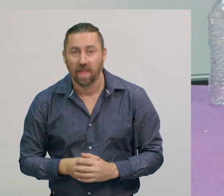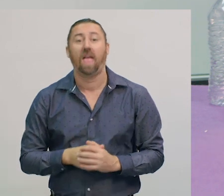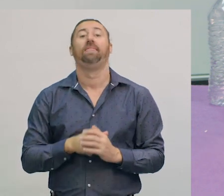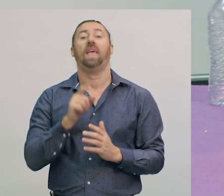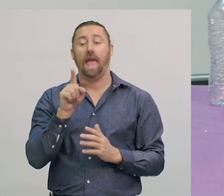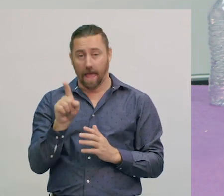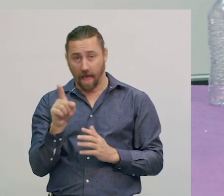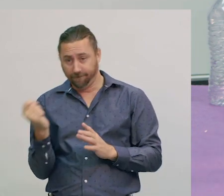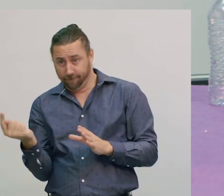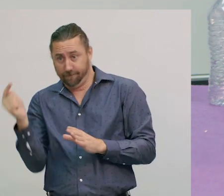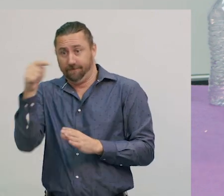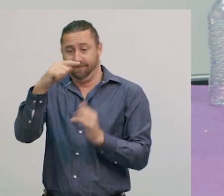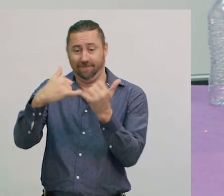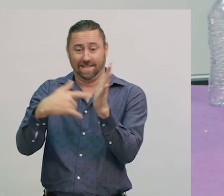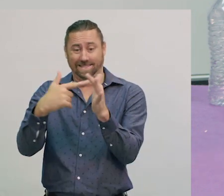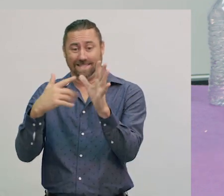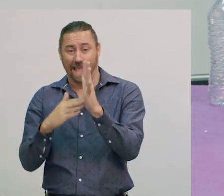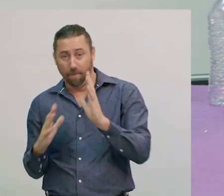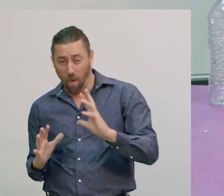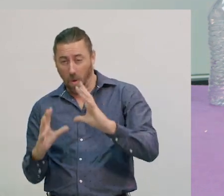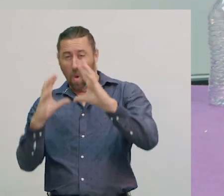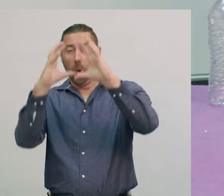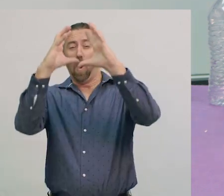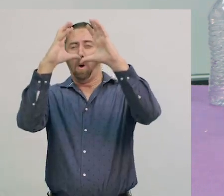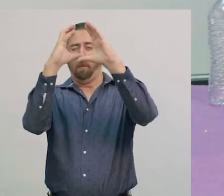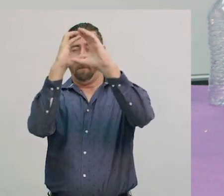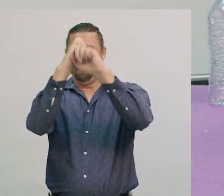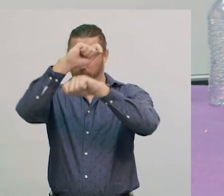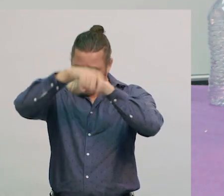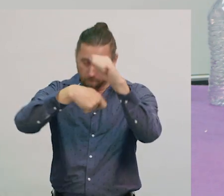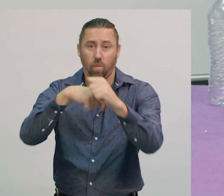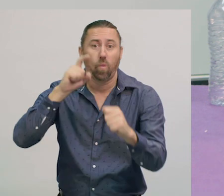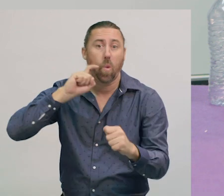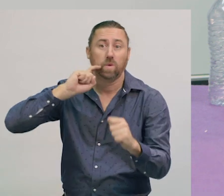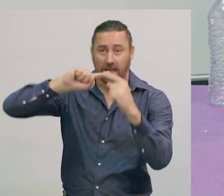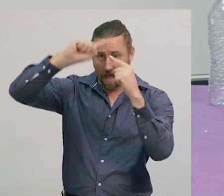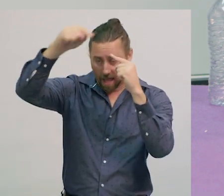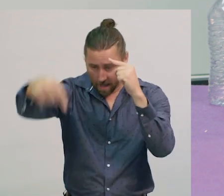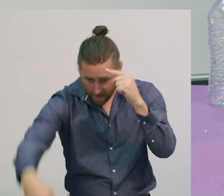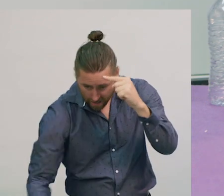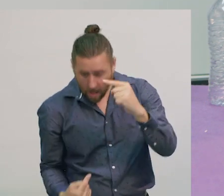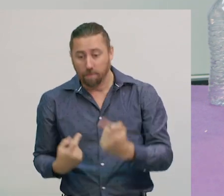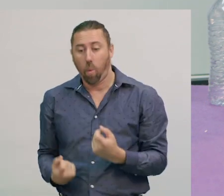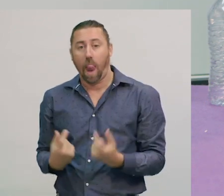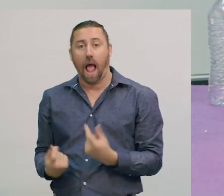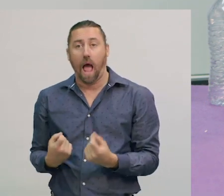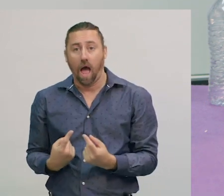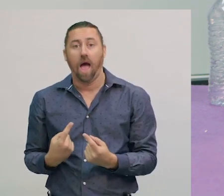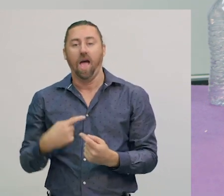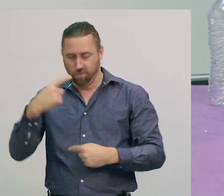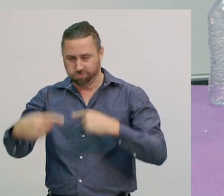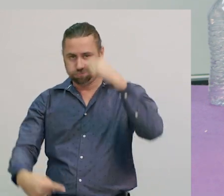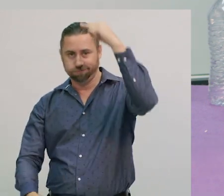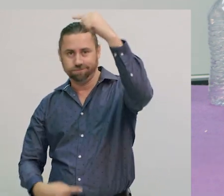The steam is condensed. It's turned back into liquid water, pumped back into the boiler, and we repeat the process